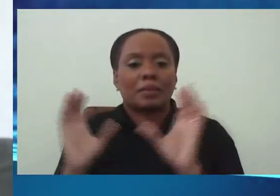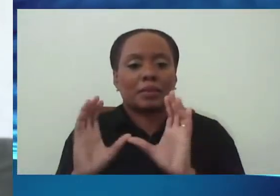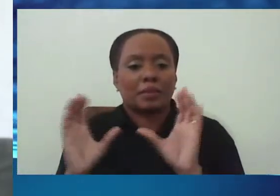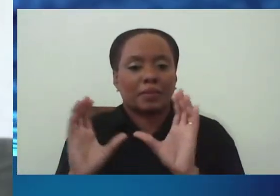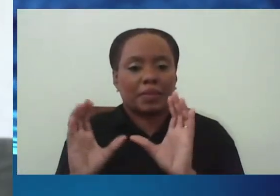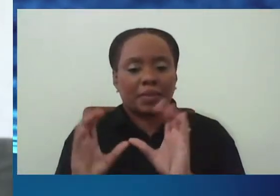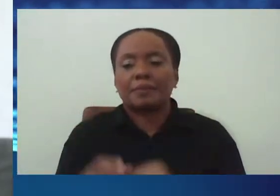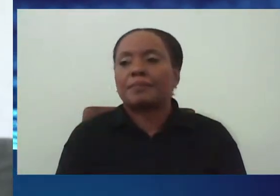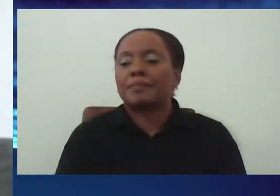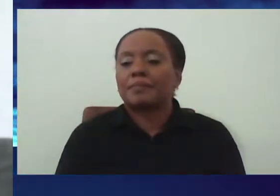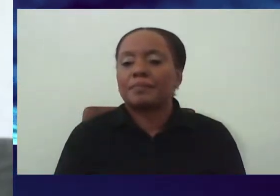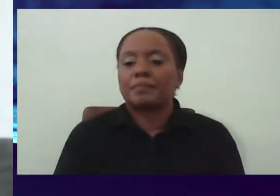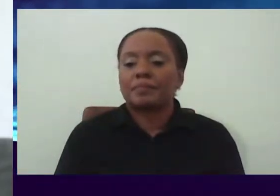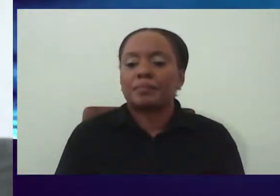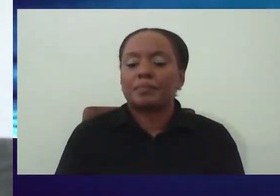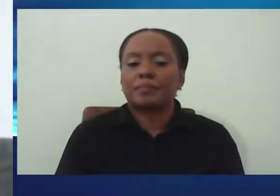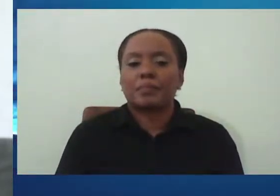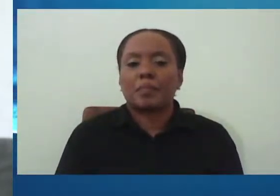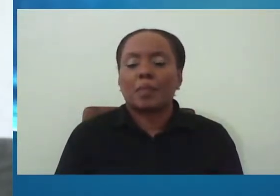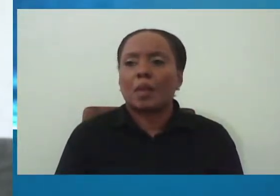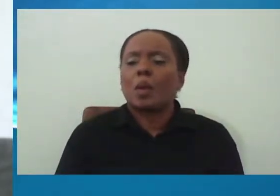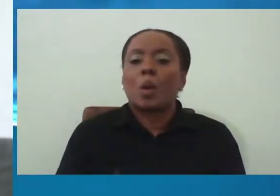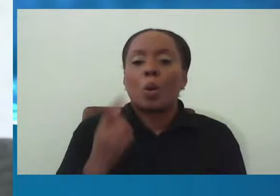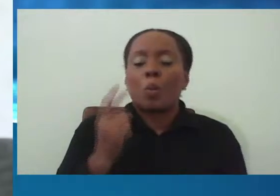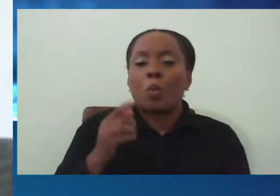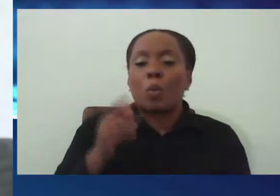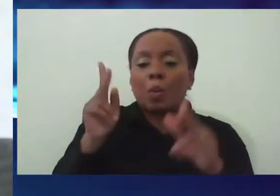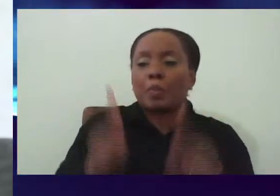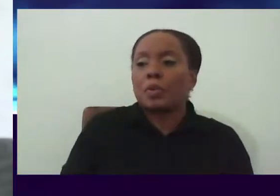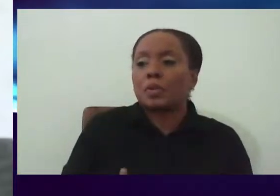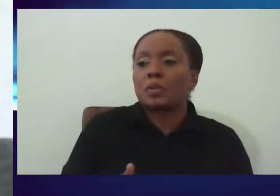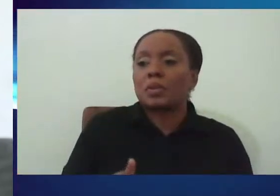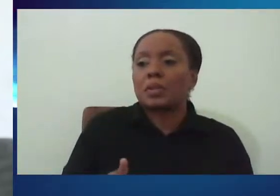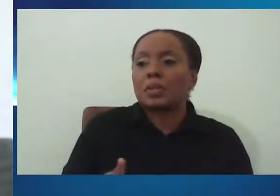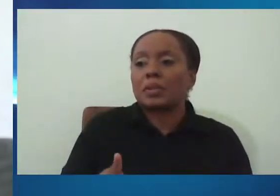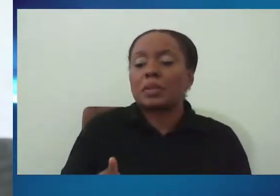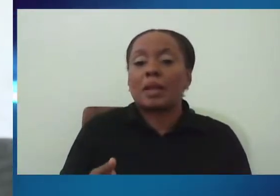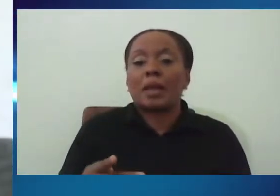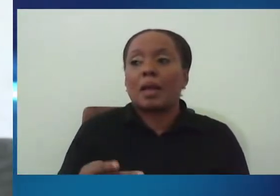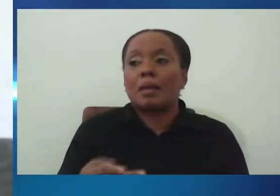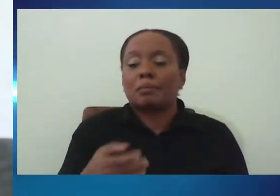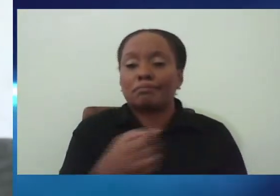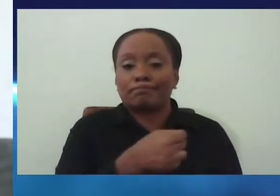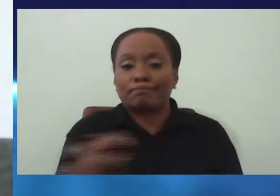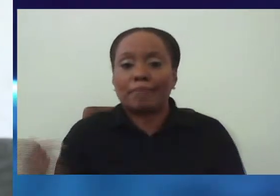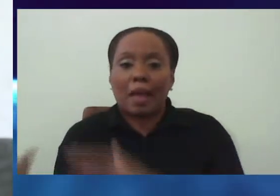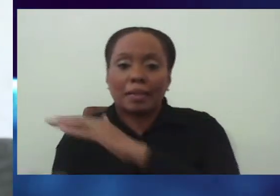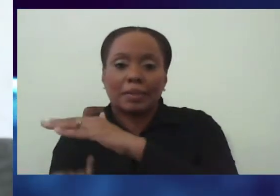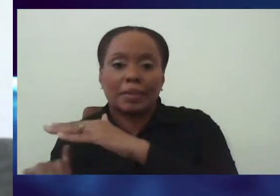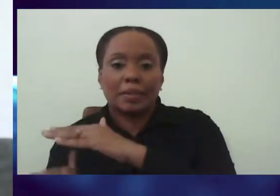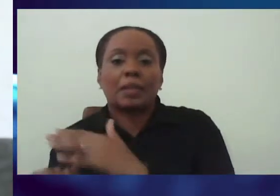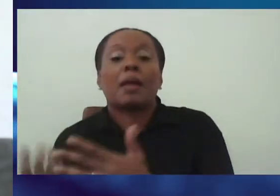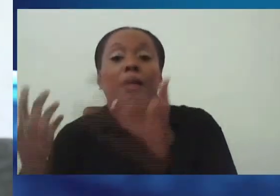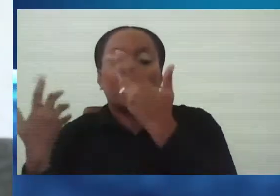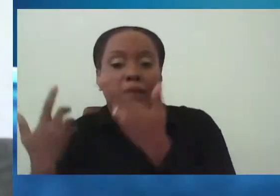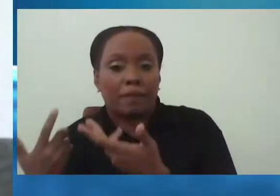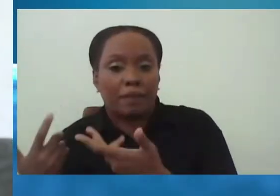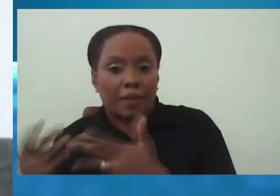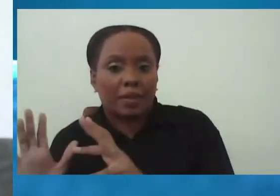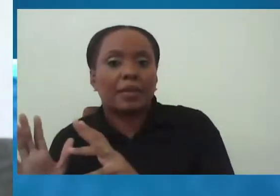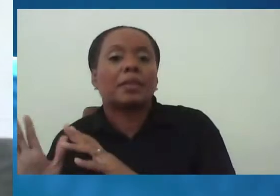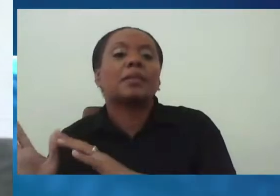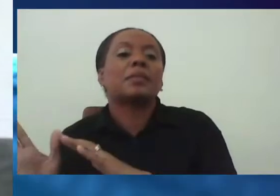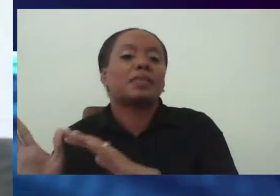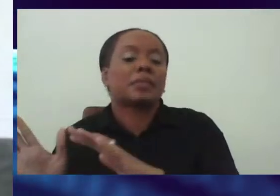The person went into isolation and came out of isolation, but the next day, the